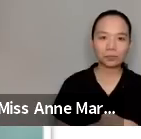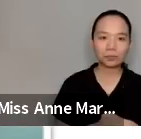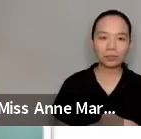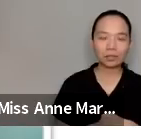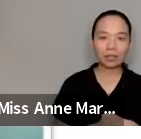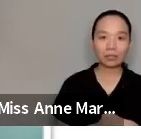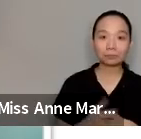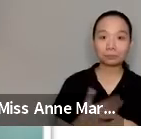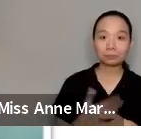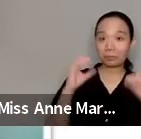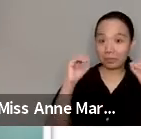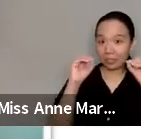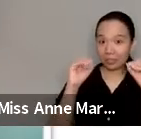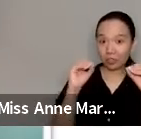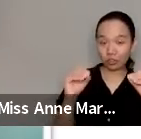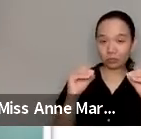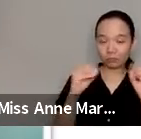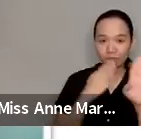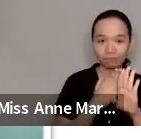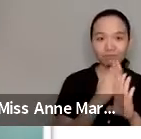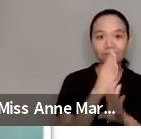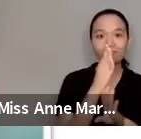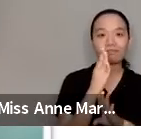My teaching trajectory in